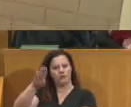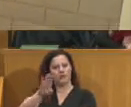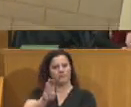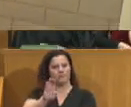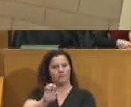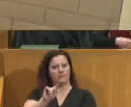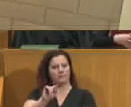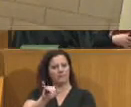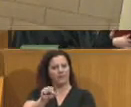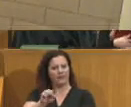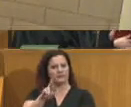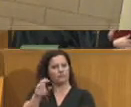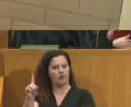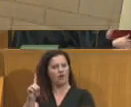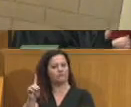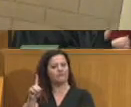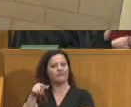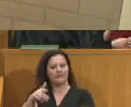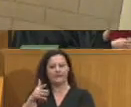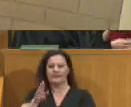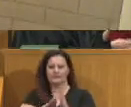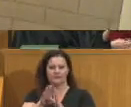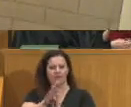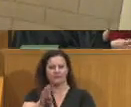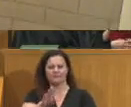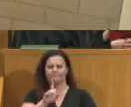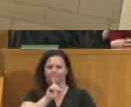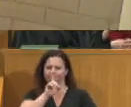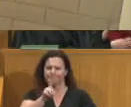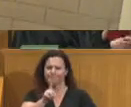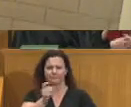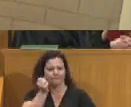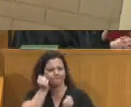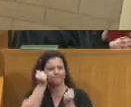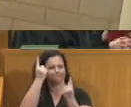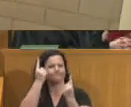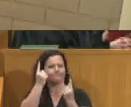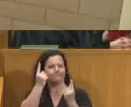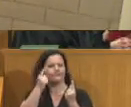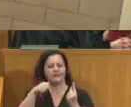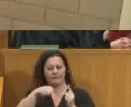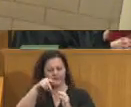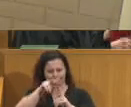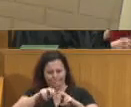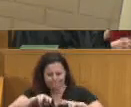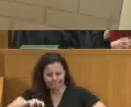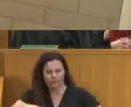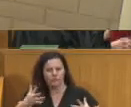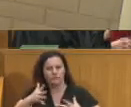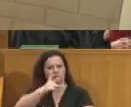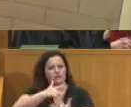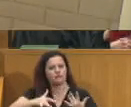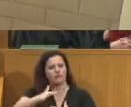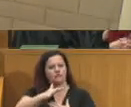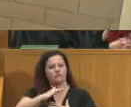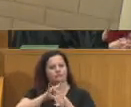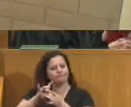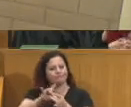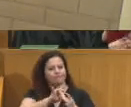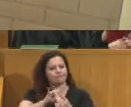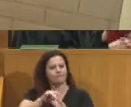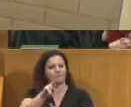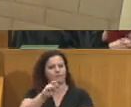Citizens Awards. It is a tradition at this ceremony to offer awards to distinguished members of our community